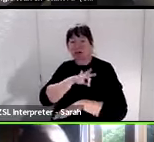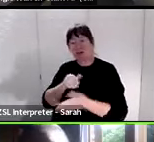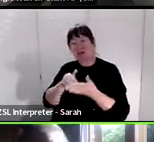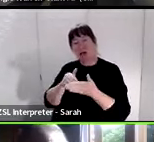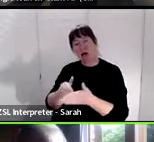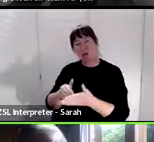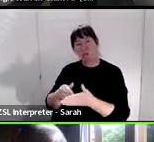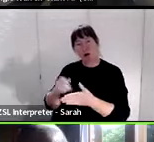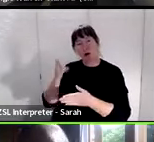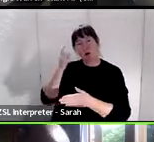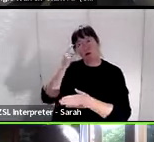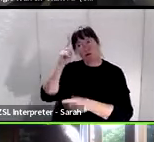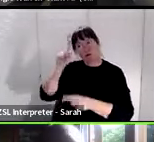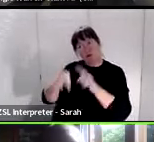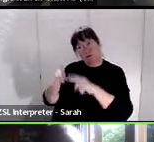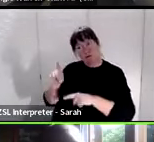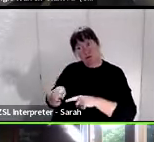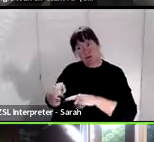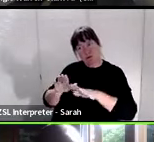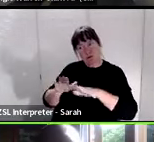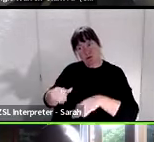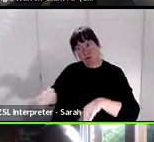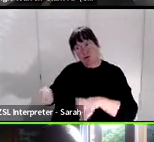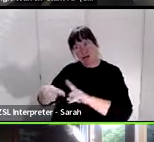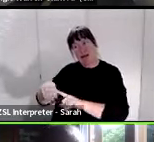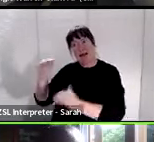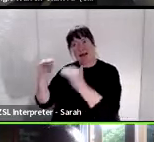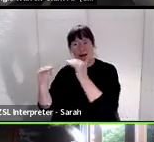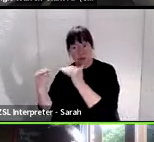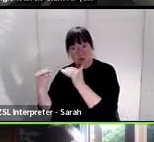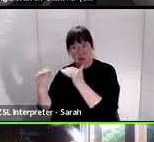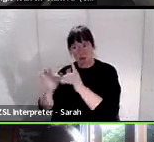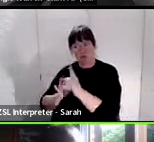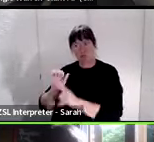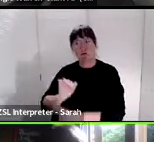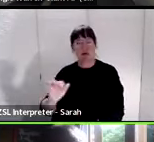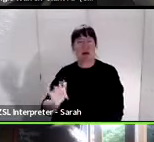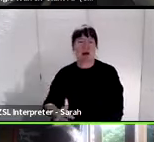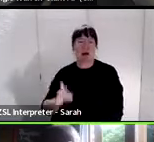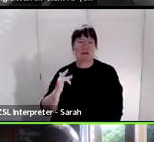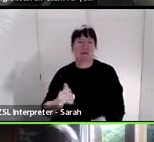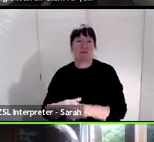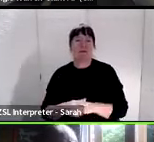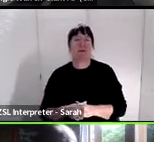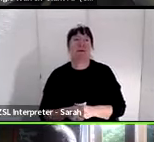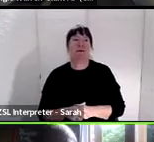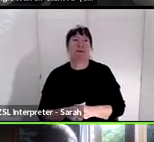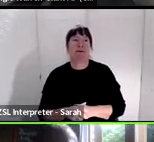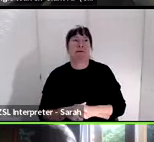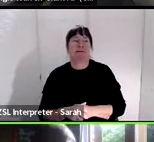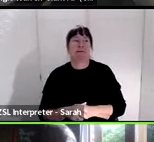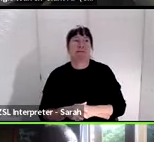kids and adults get a better deal out of the world. I